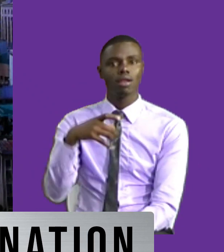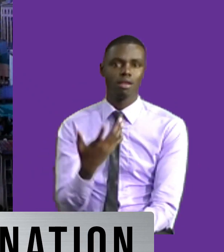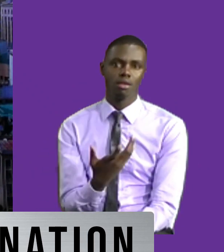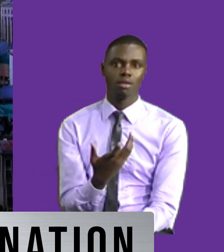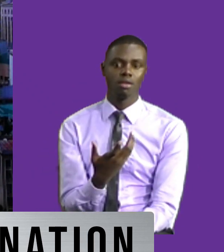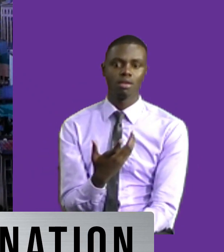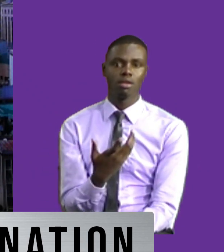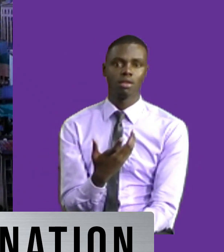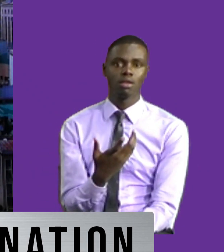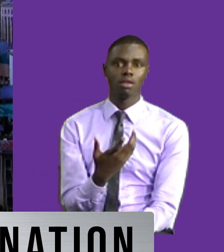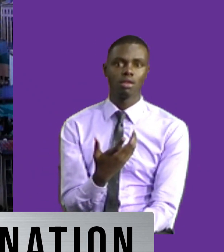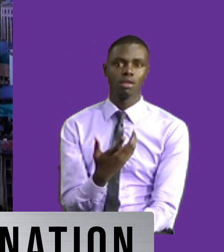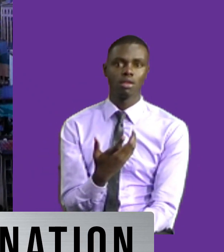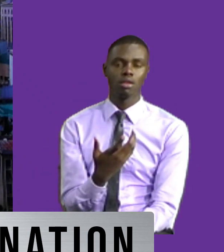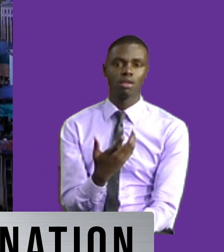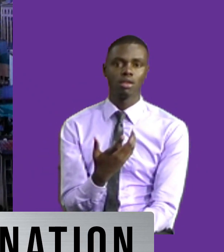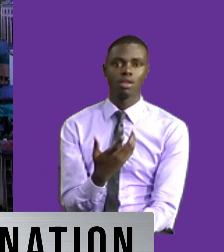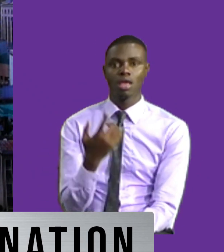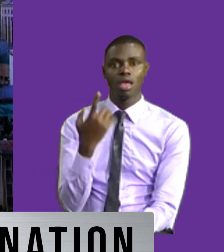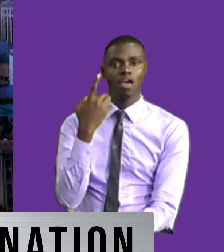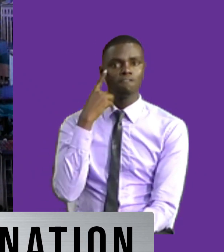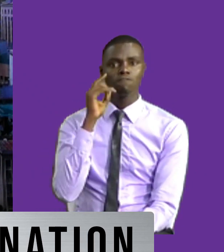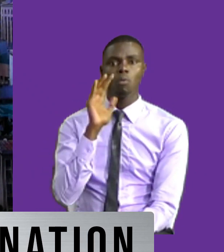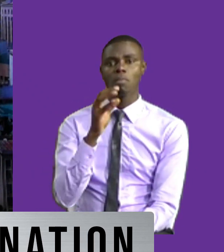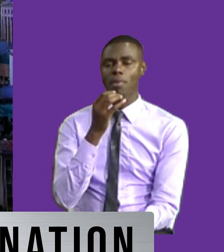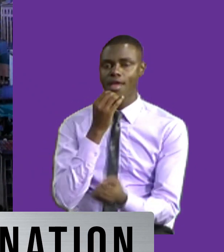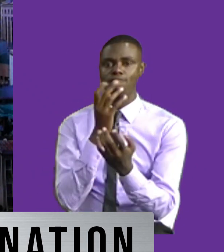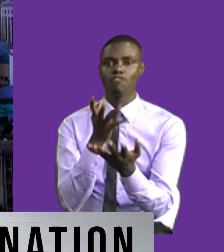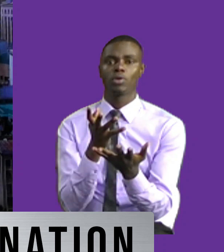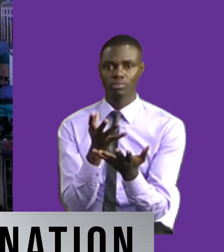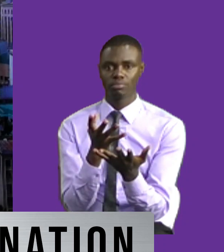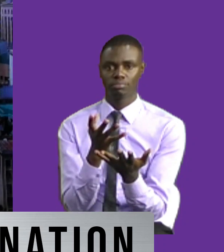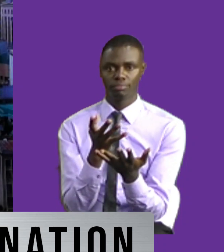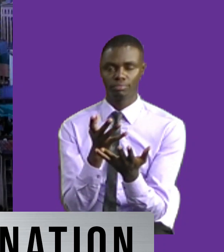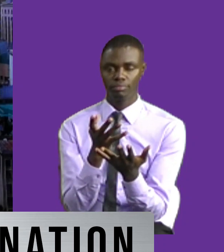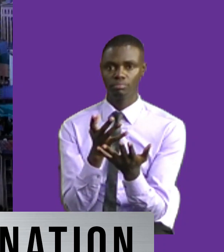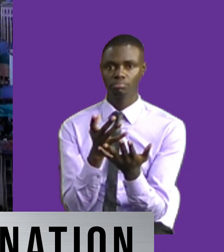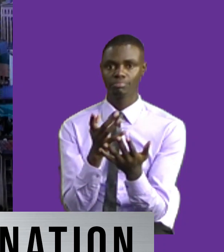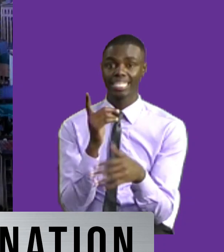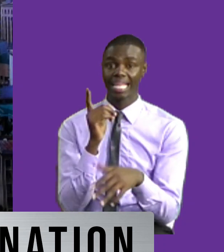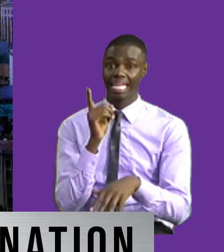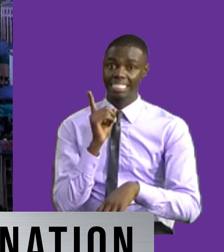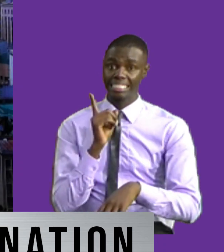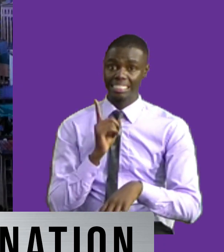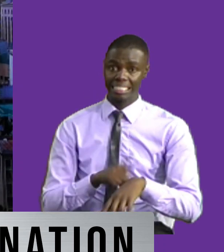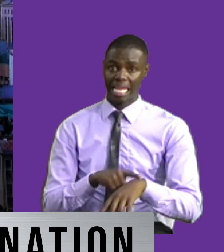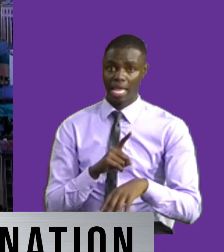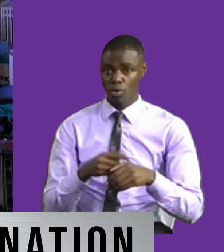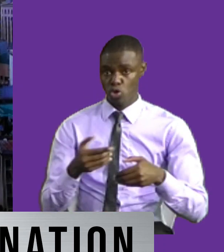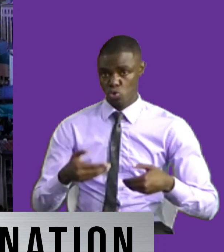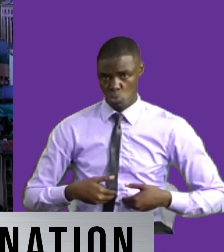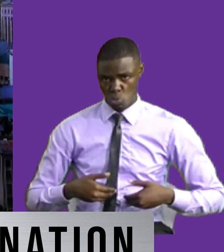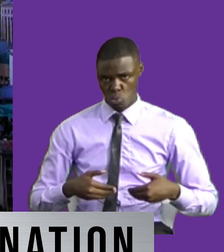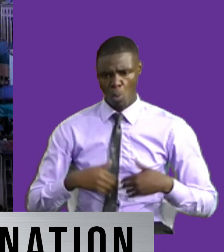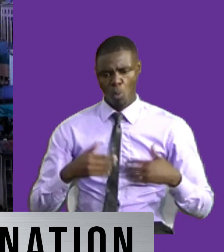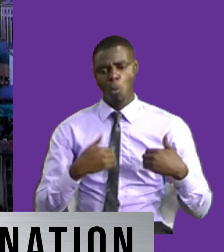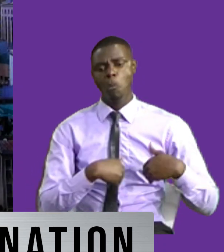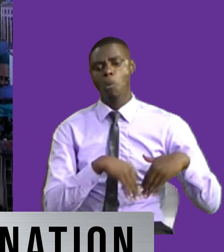And for your information, when these our young people are